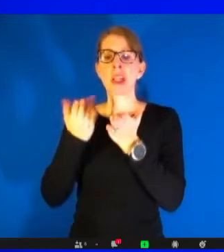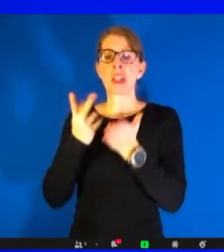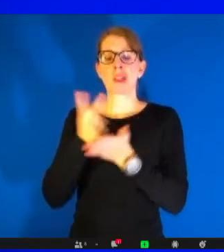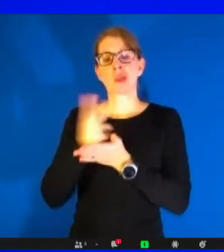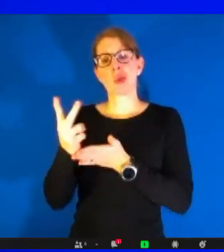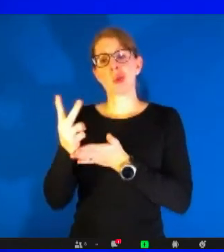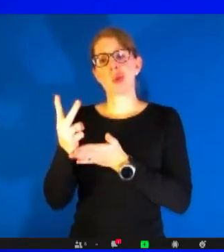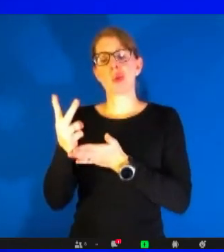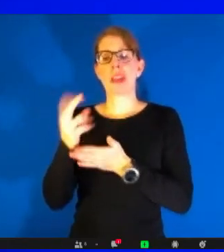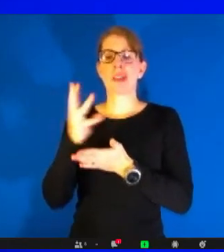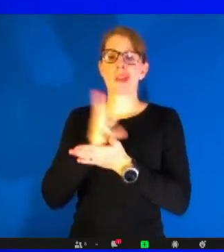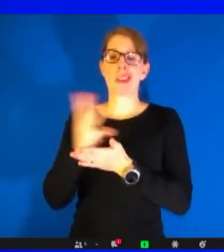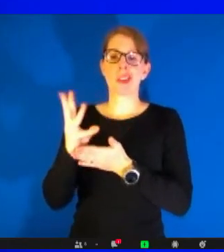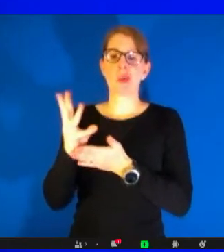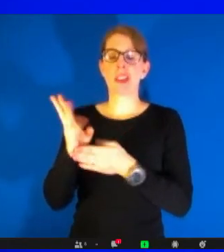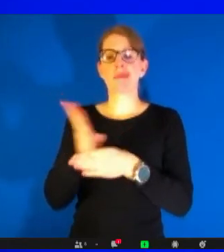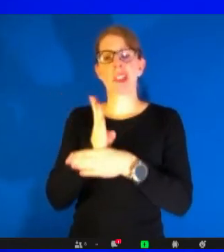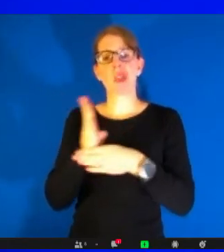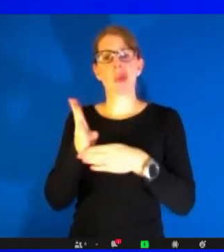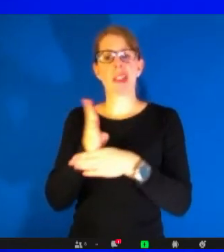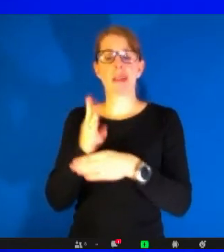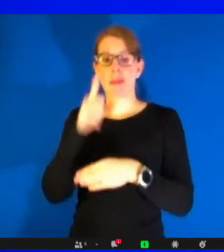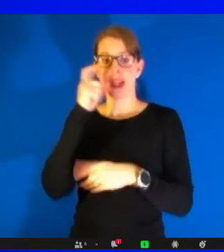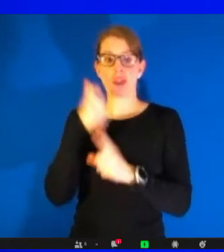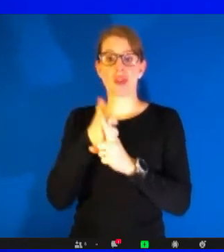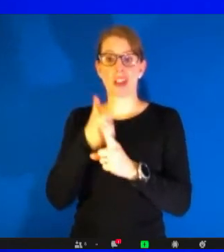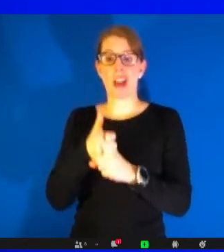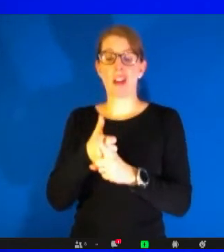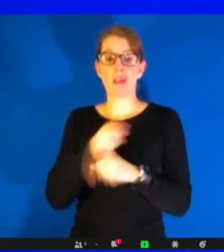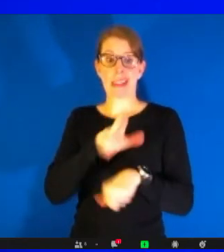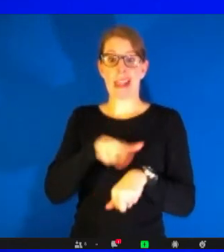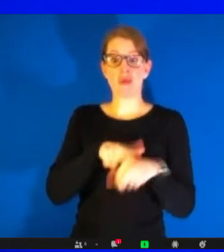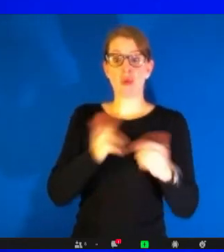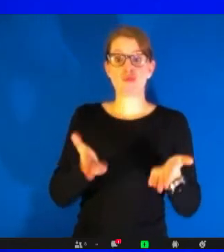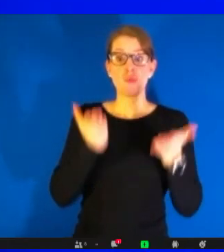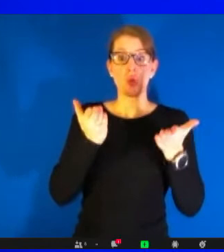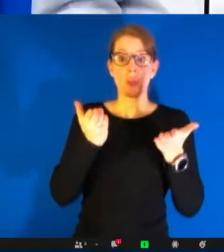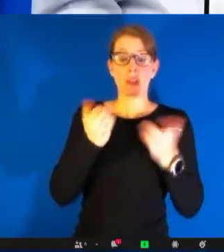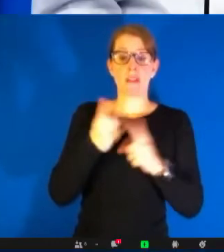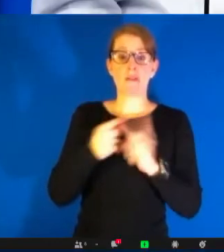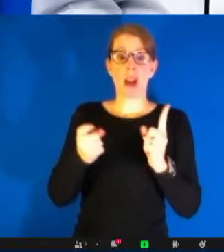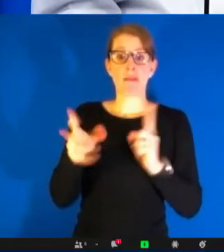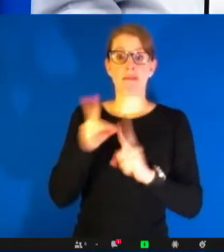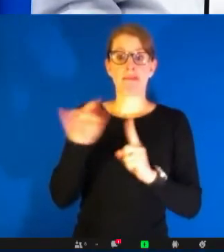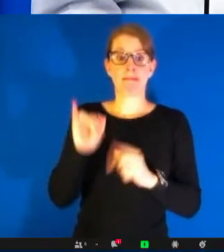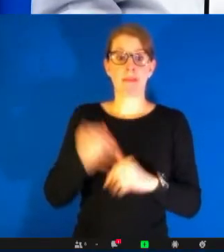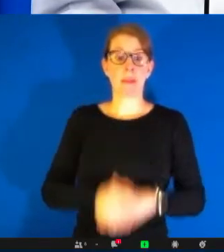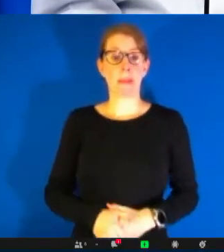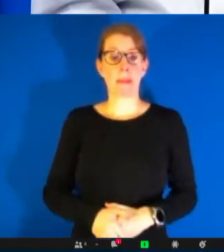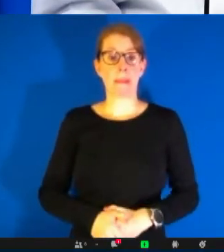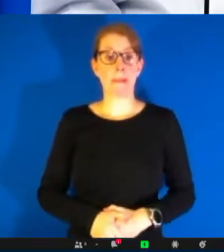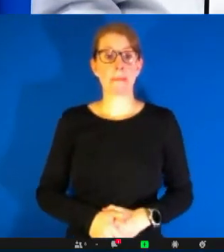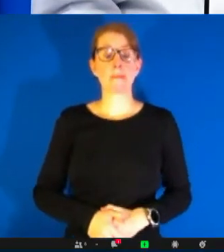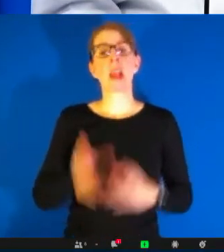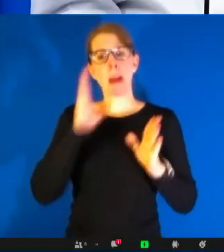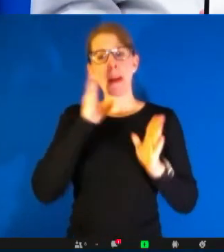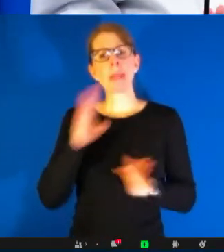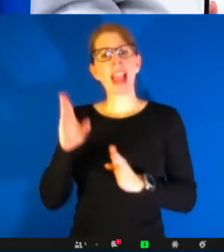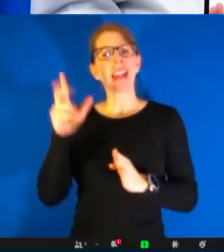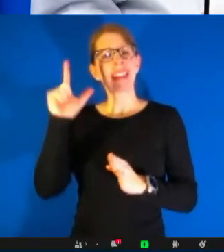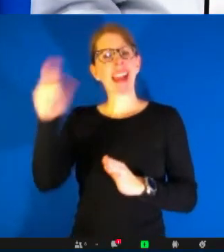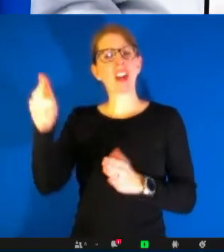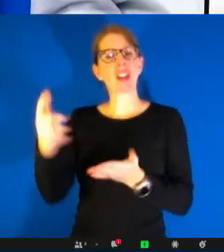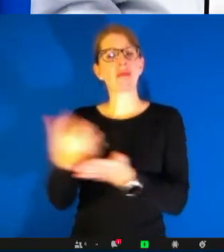6 weeks, because again, you are getting that natural boost as well. But plan on getting it. Yeah, I think it's right now